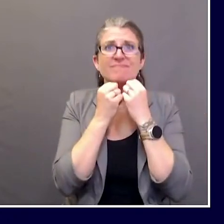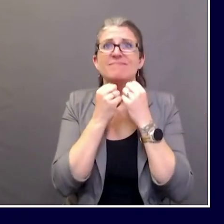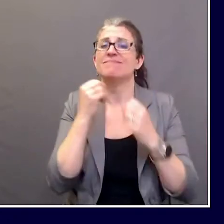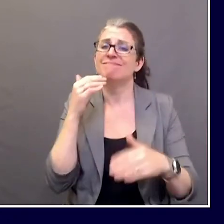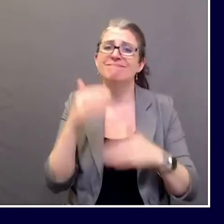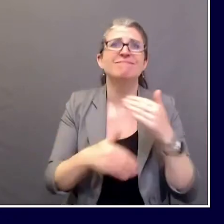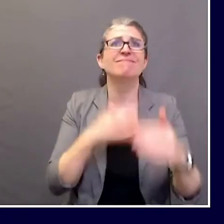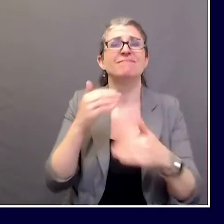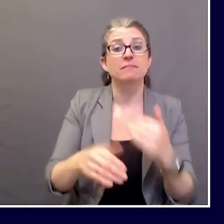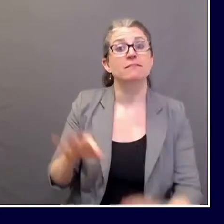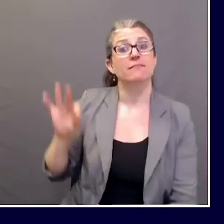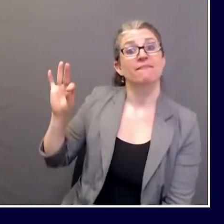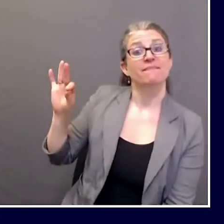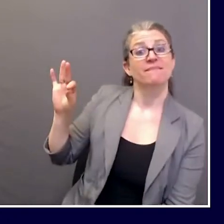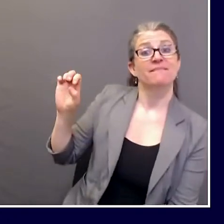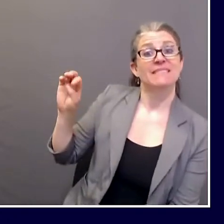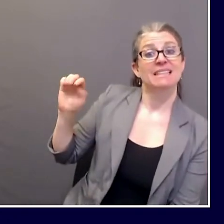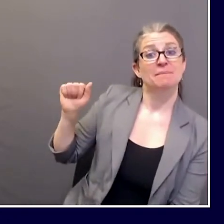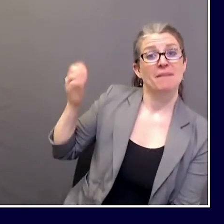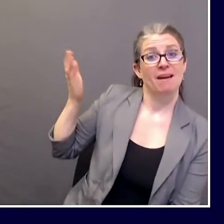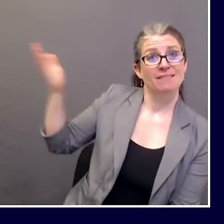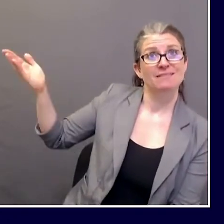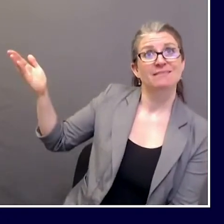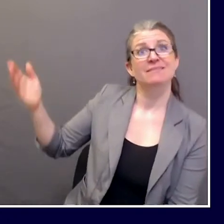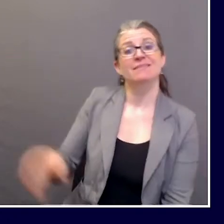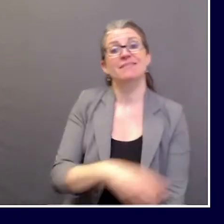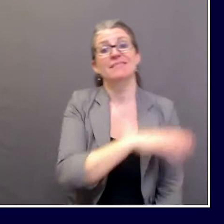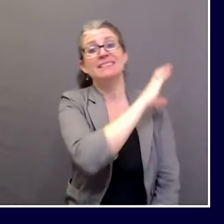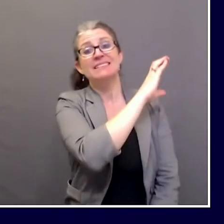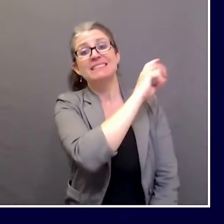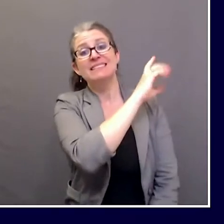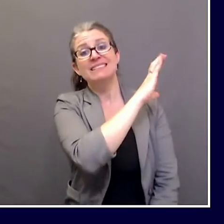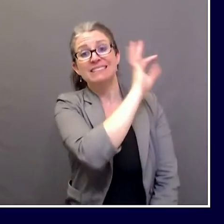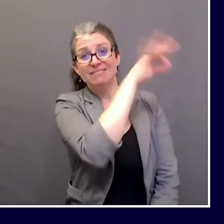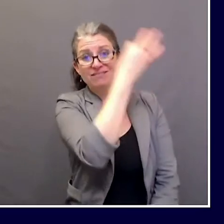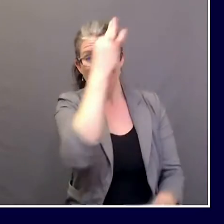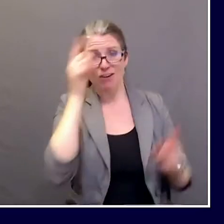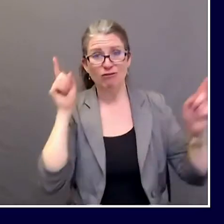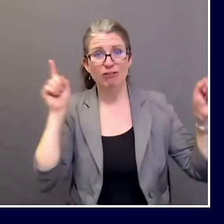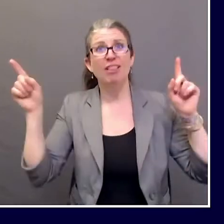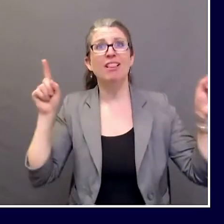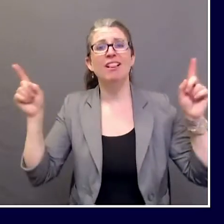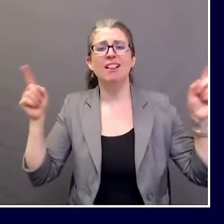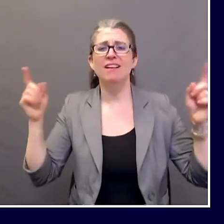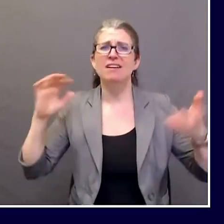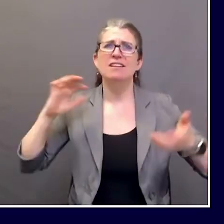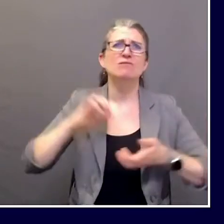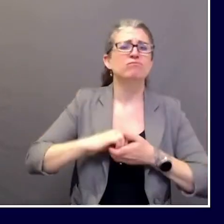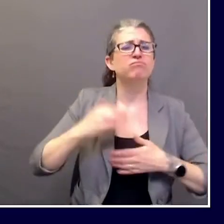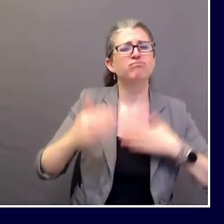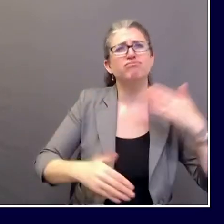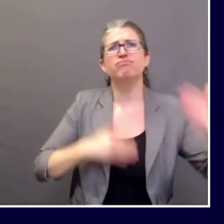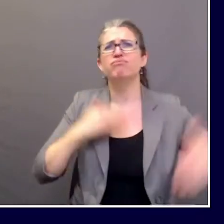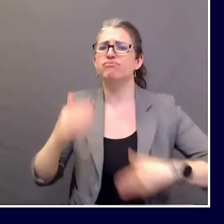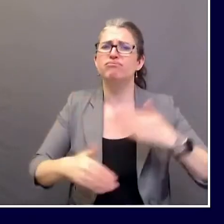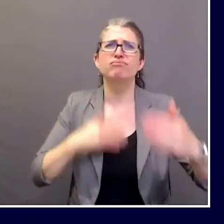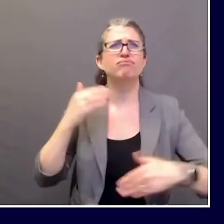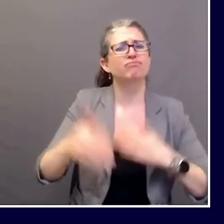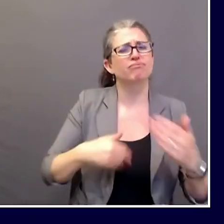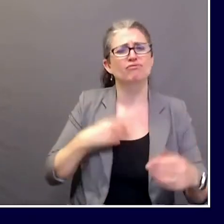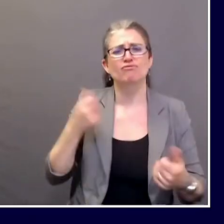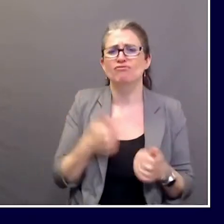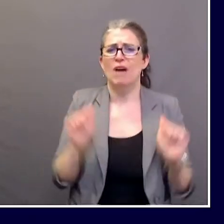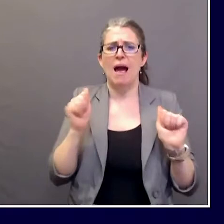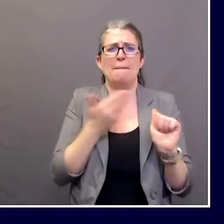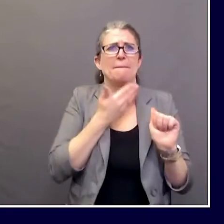vaccination clinic yesterday, we're going to go great guns into getting shots into arms and continue this effort at the pace we